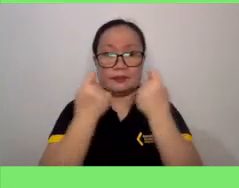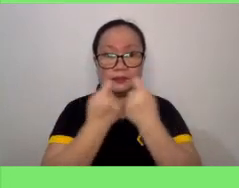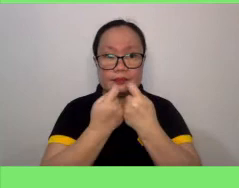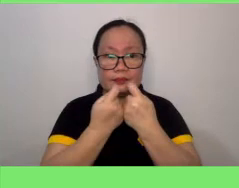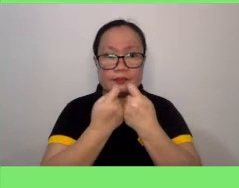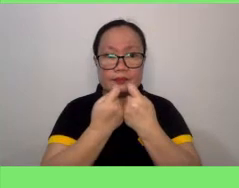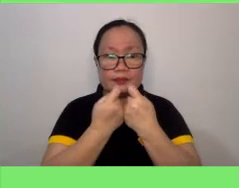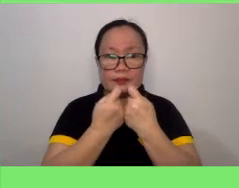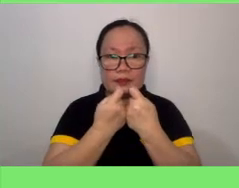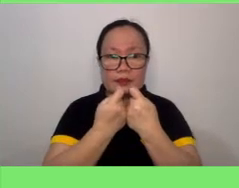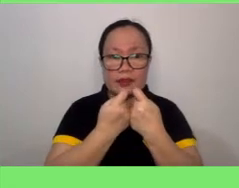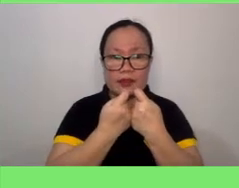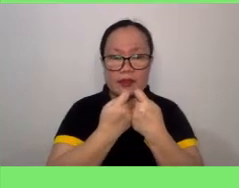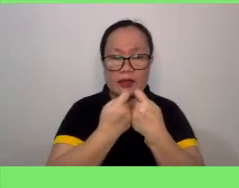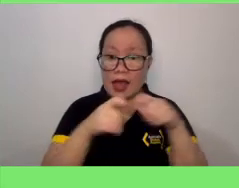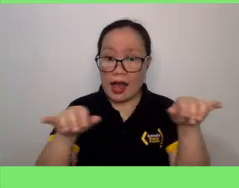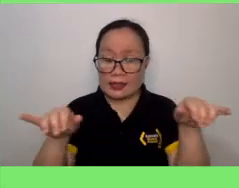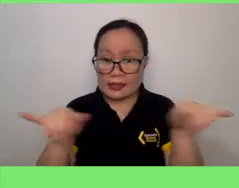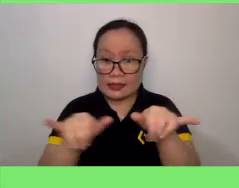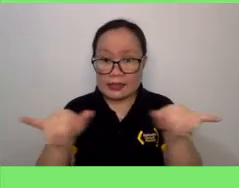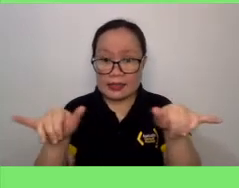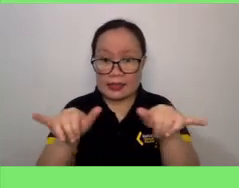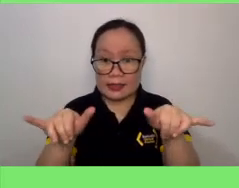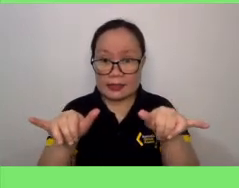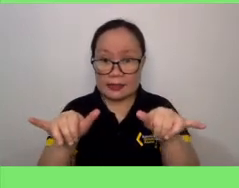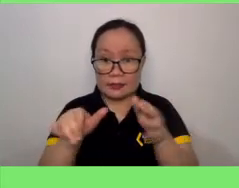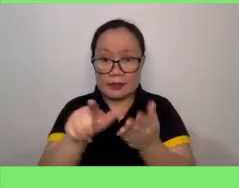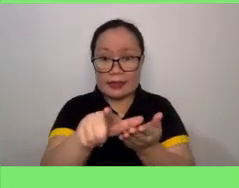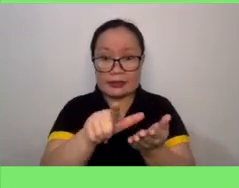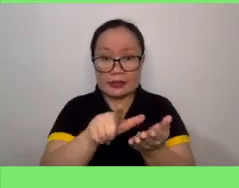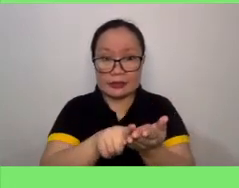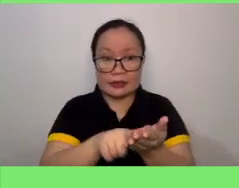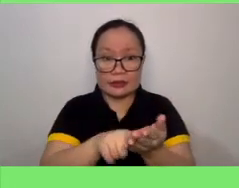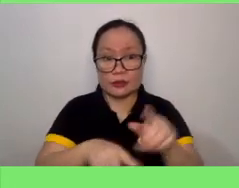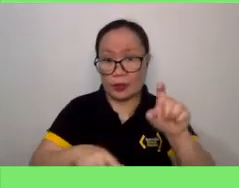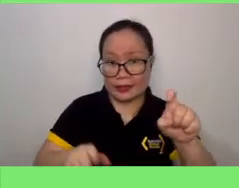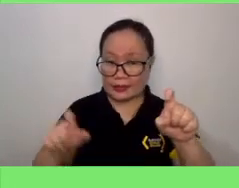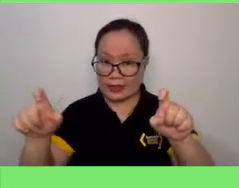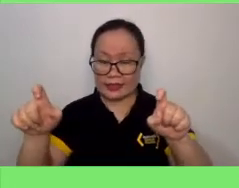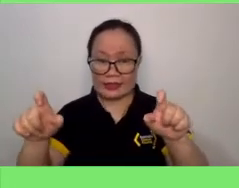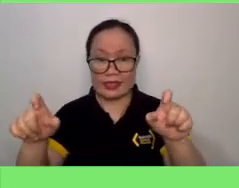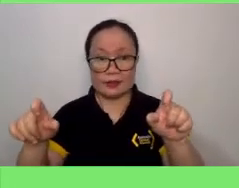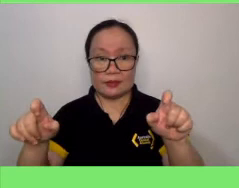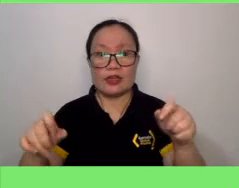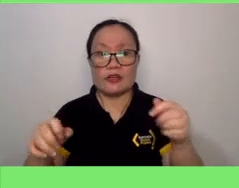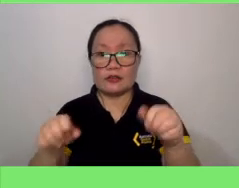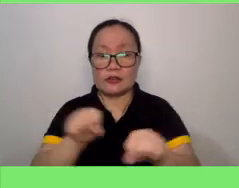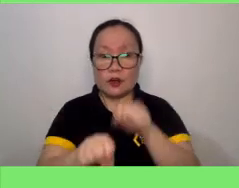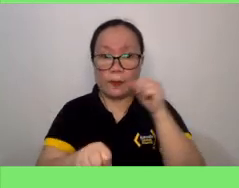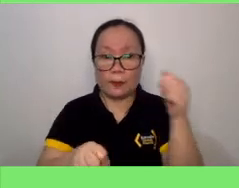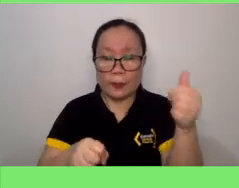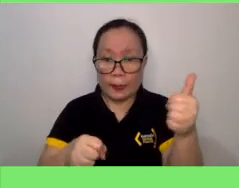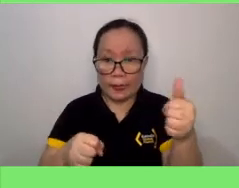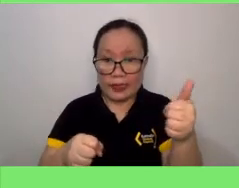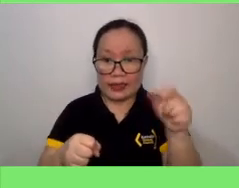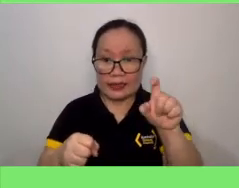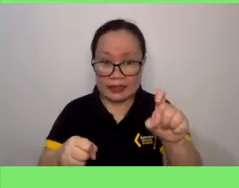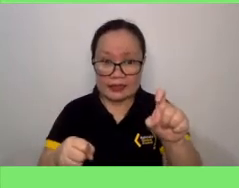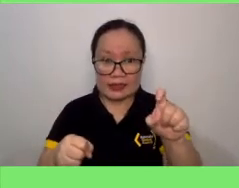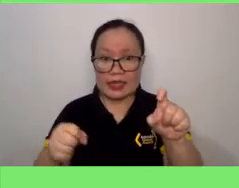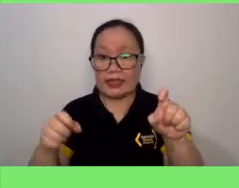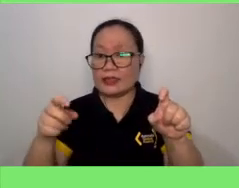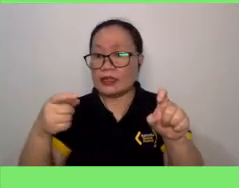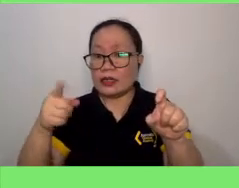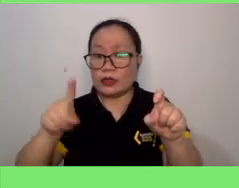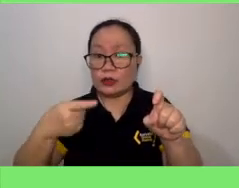coefficient. So, kagaya nito, x squared, ito x. So, ito, pareho sila. Like terms ito. So, pwede